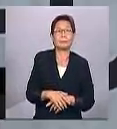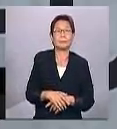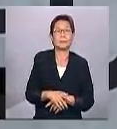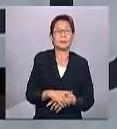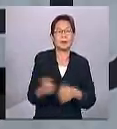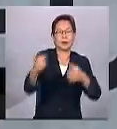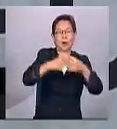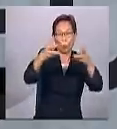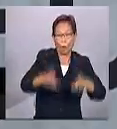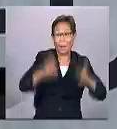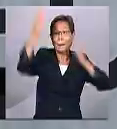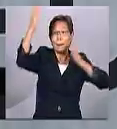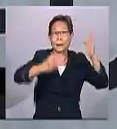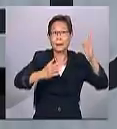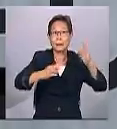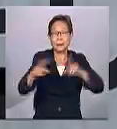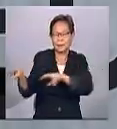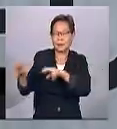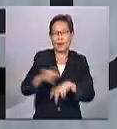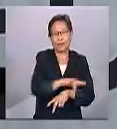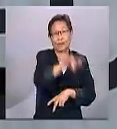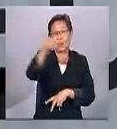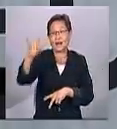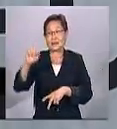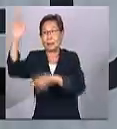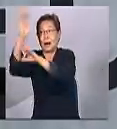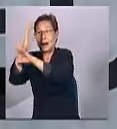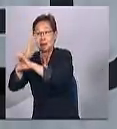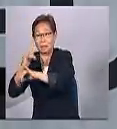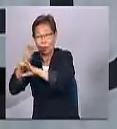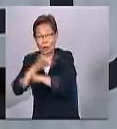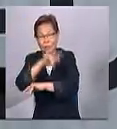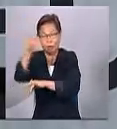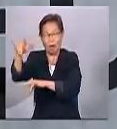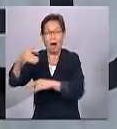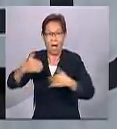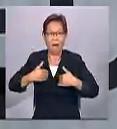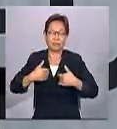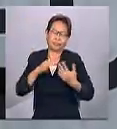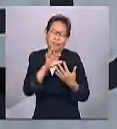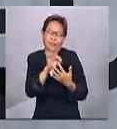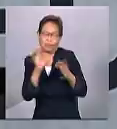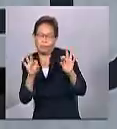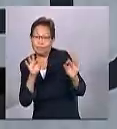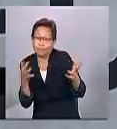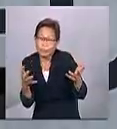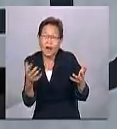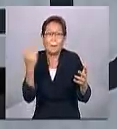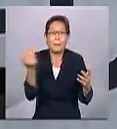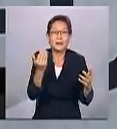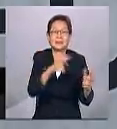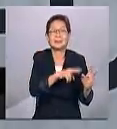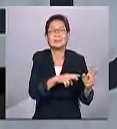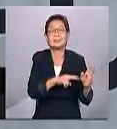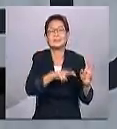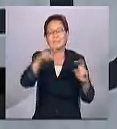mengenai warga negara Malaysia and transit ke Sabah and Sarawak, for example. So they have a choice. Basically, if they are transit,